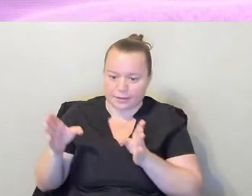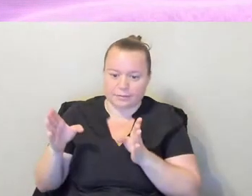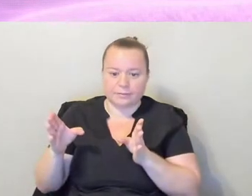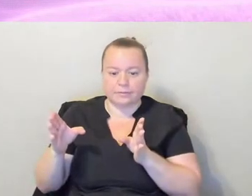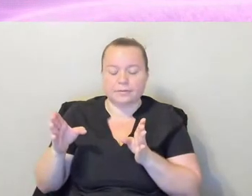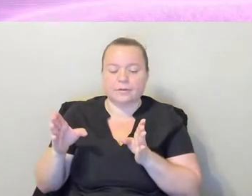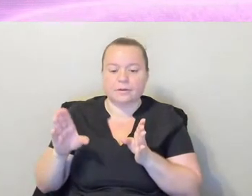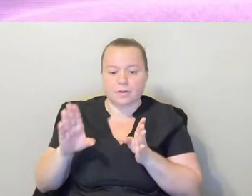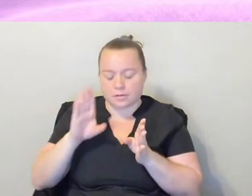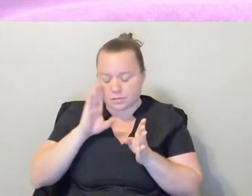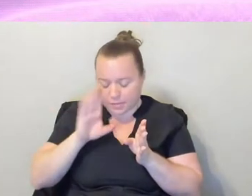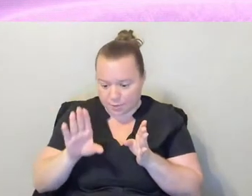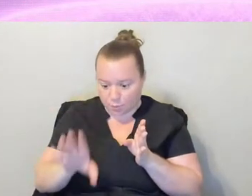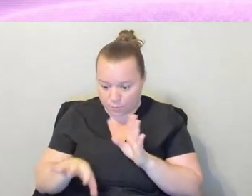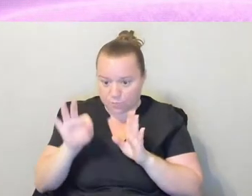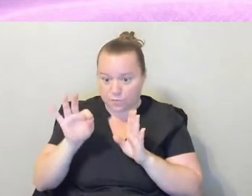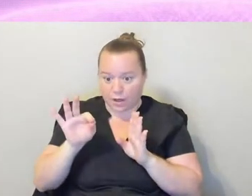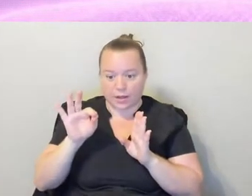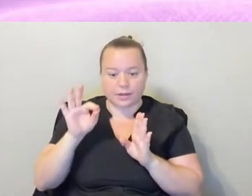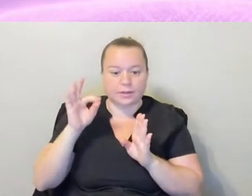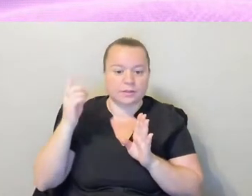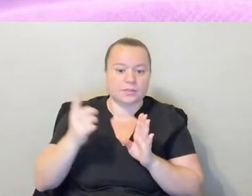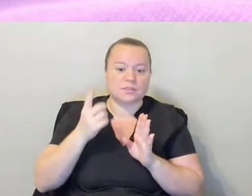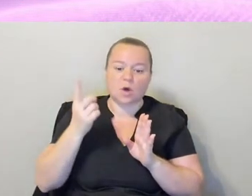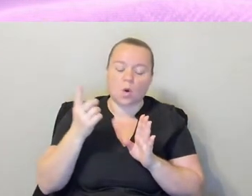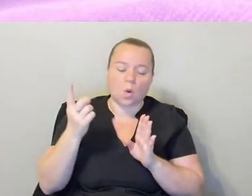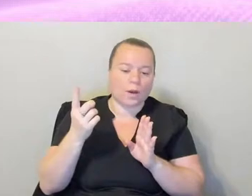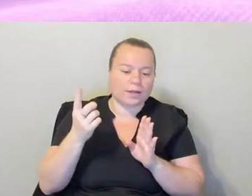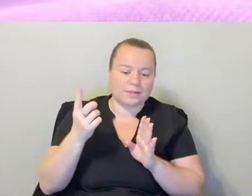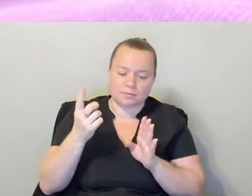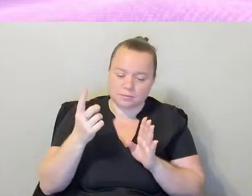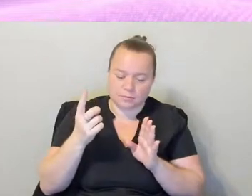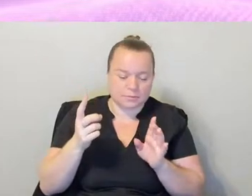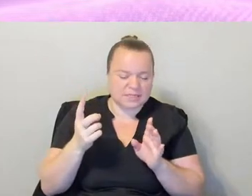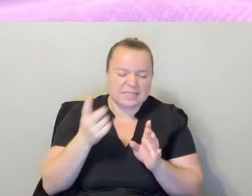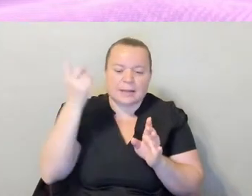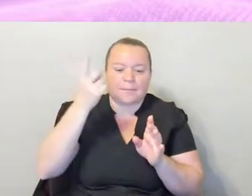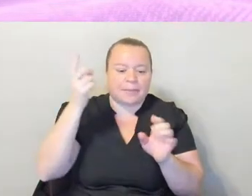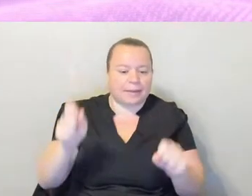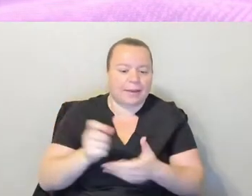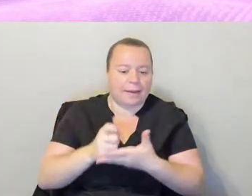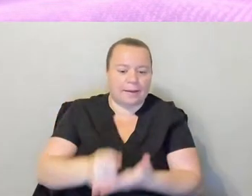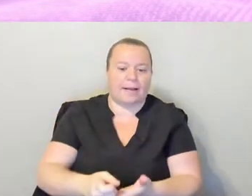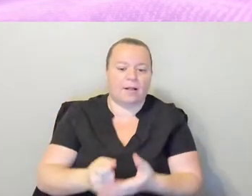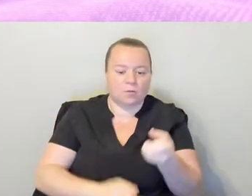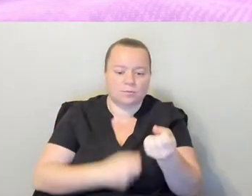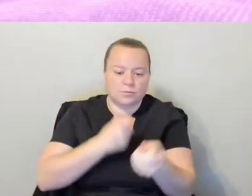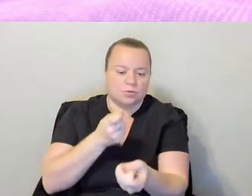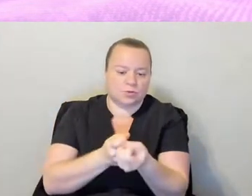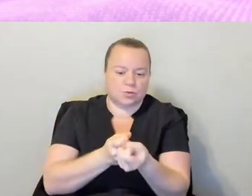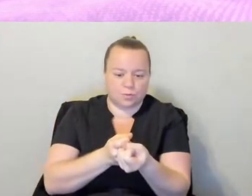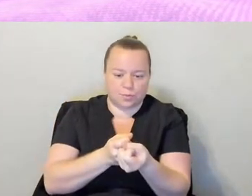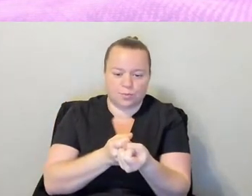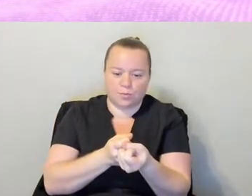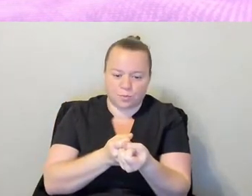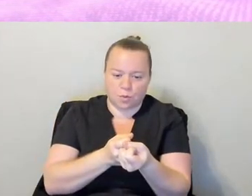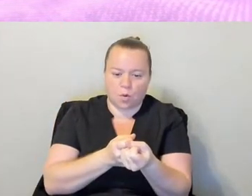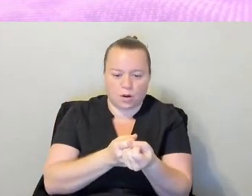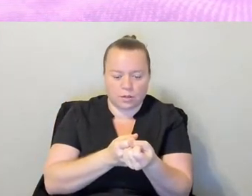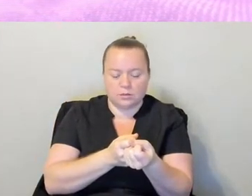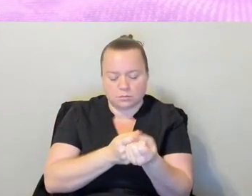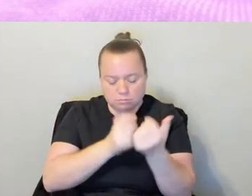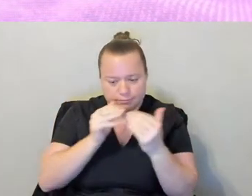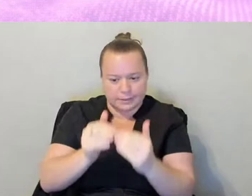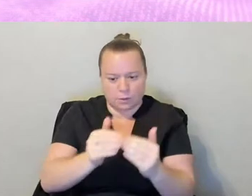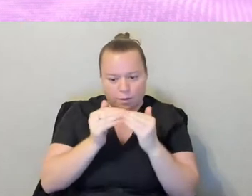find that there is always something that really can help in supporting this union of equality. Thank